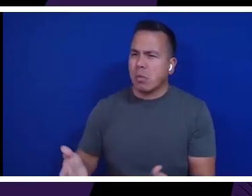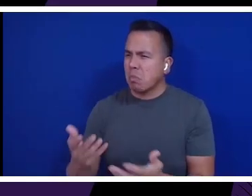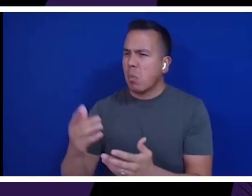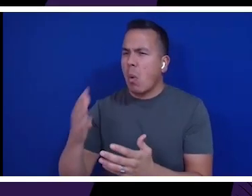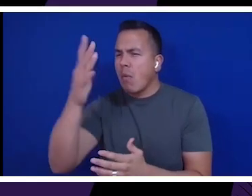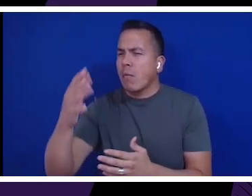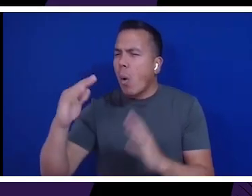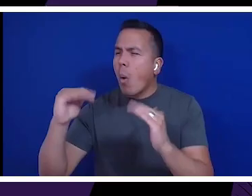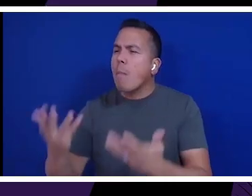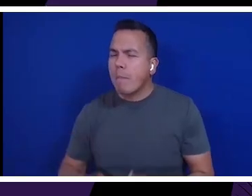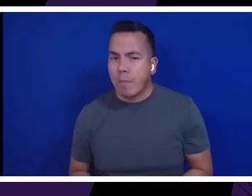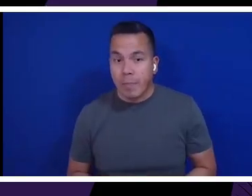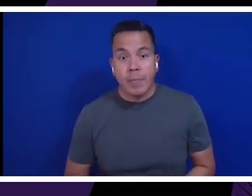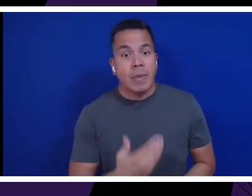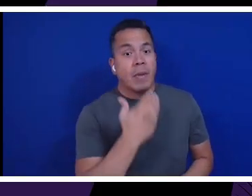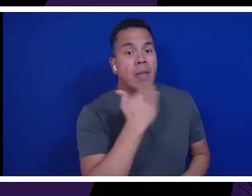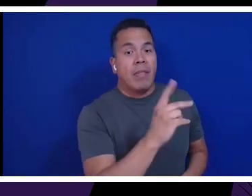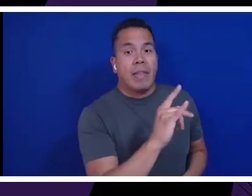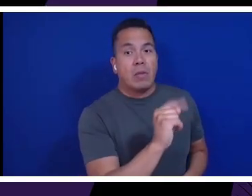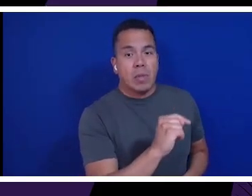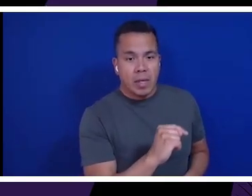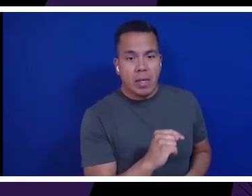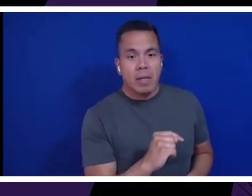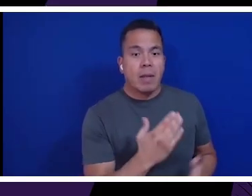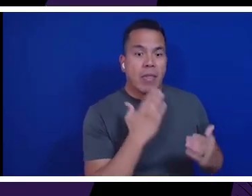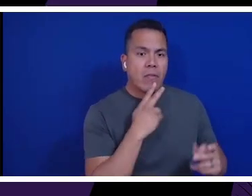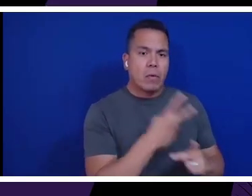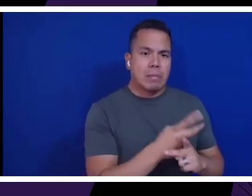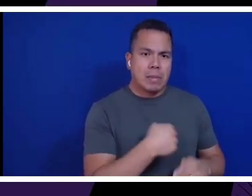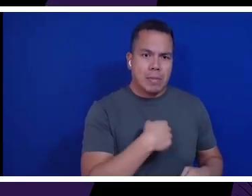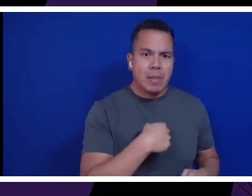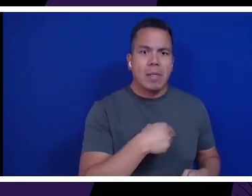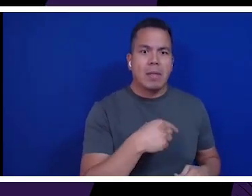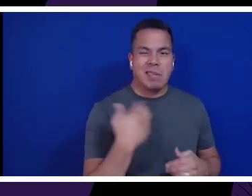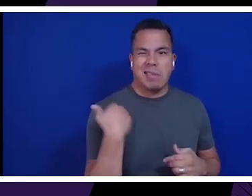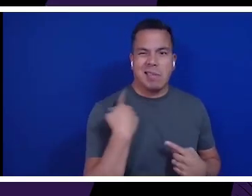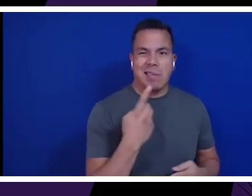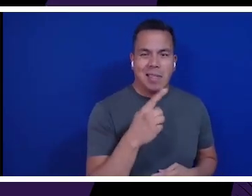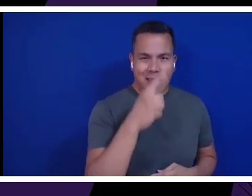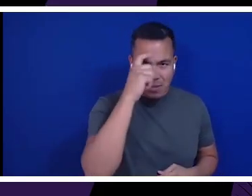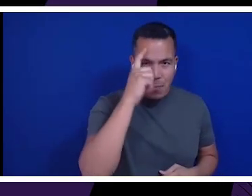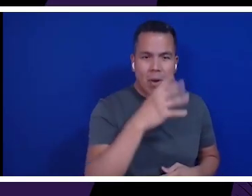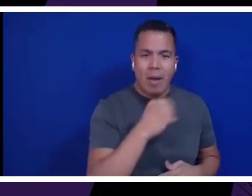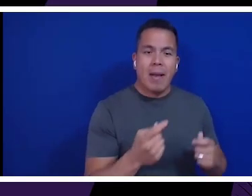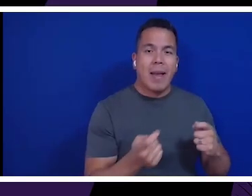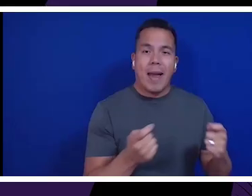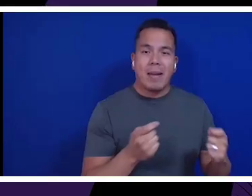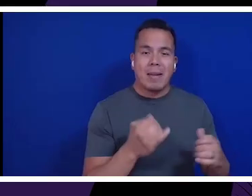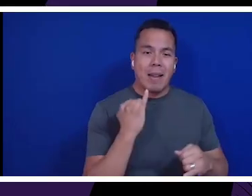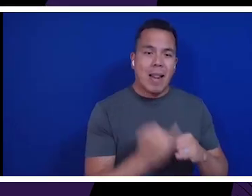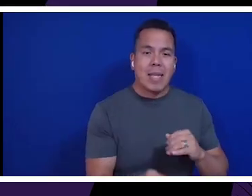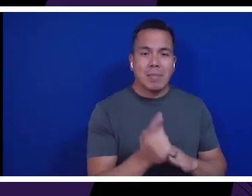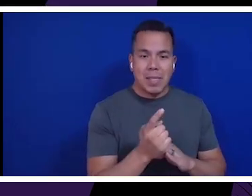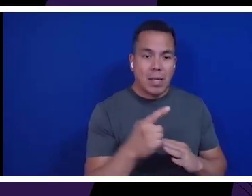Yeah, thanks a lot, Kit, especially for mentoring me this summer and handling all the last minute